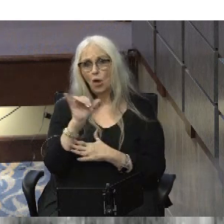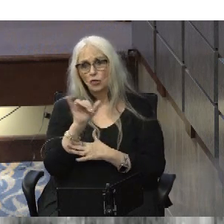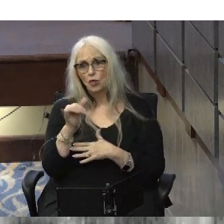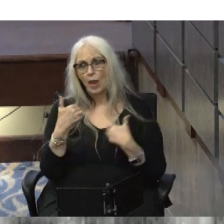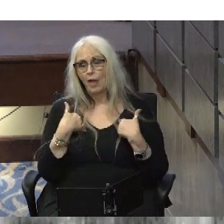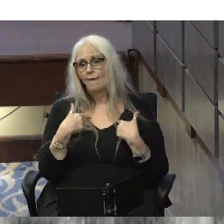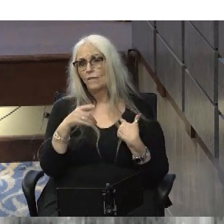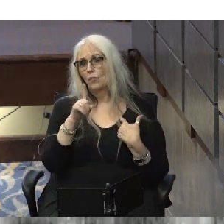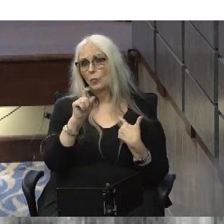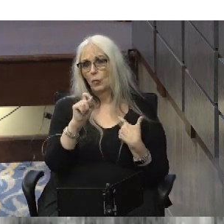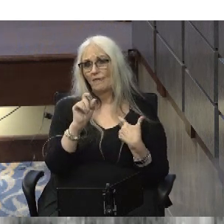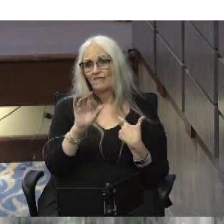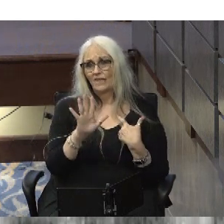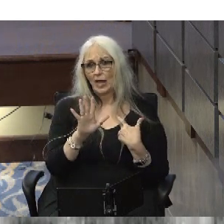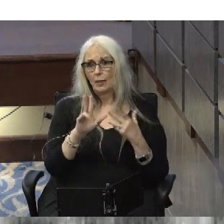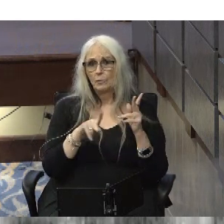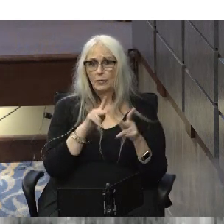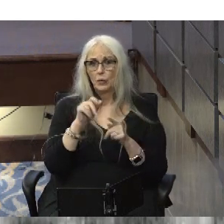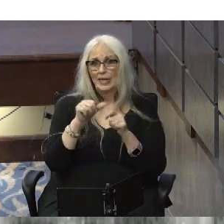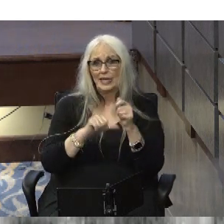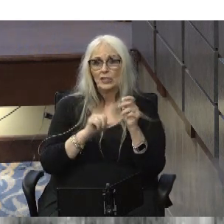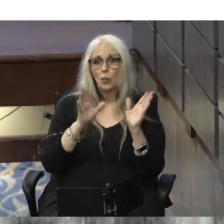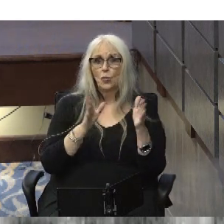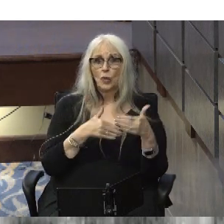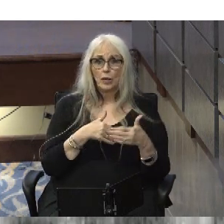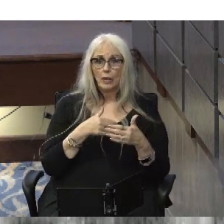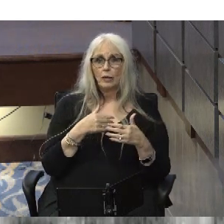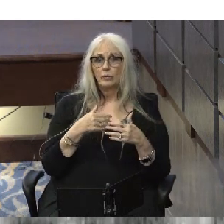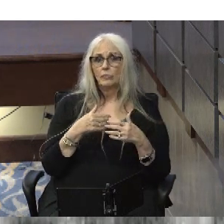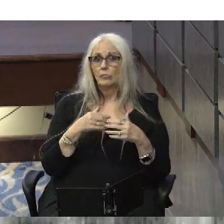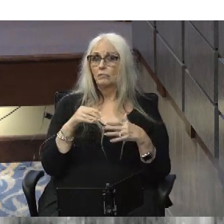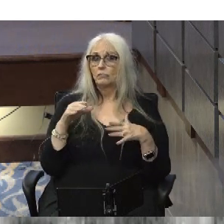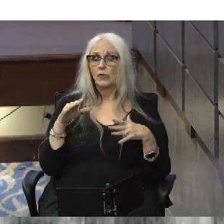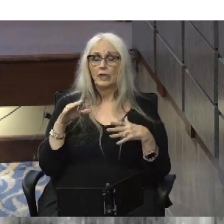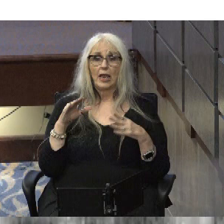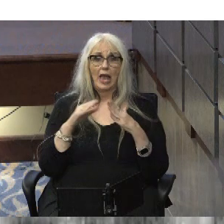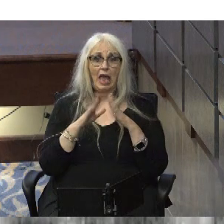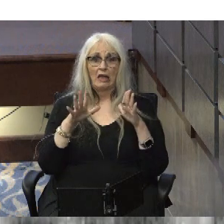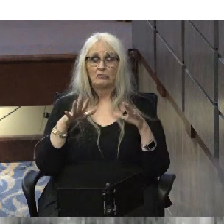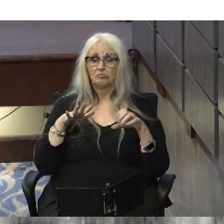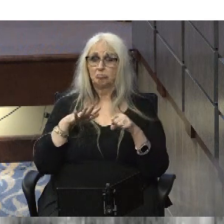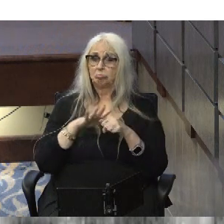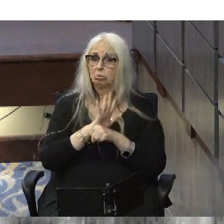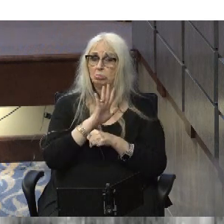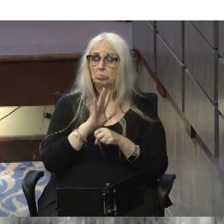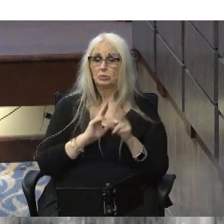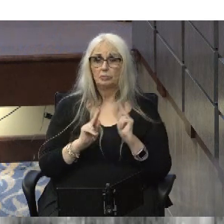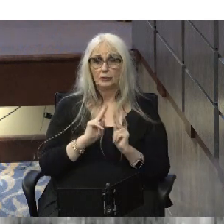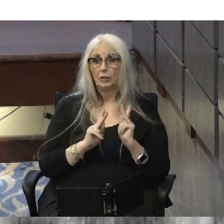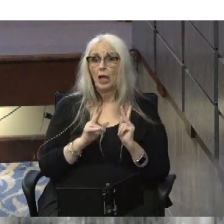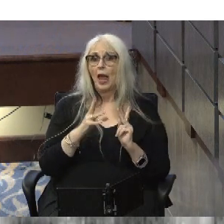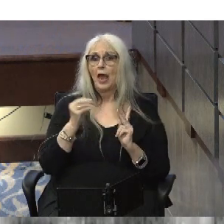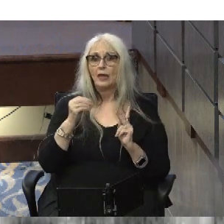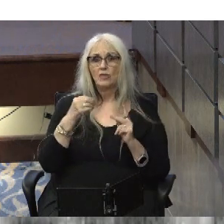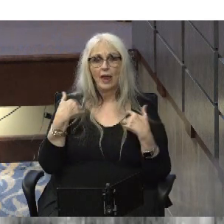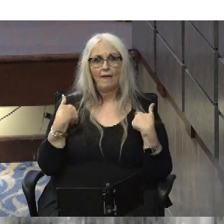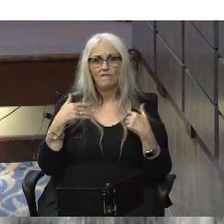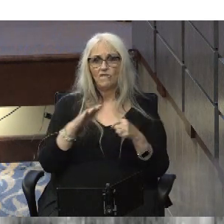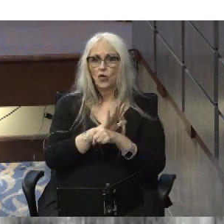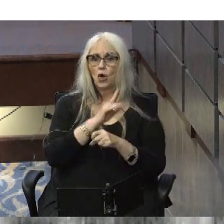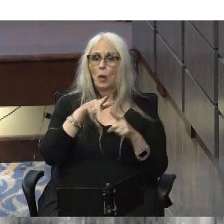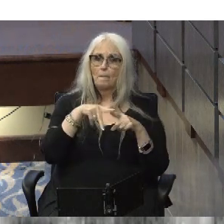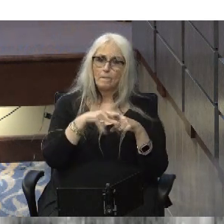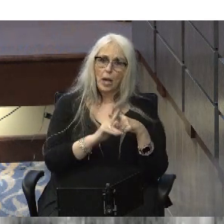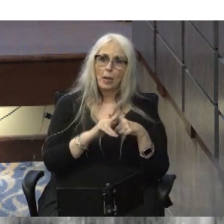than 1.5 persons per room in that house that's overcrowding, and also lacking complete plumbing and kitchen facilities. So we